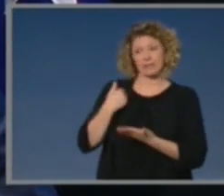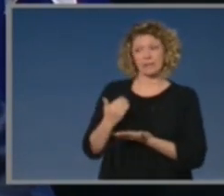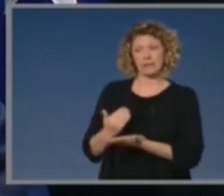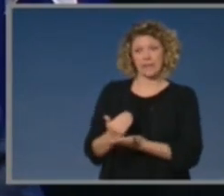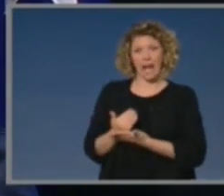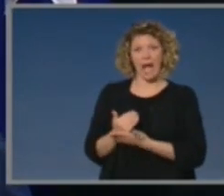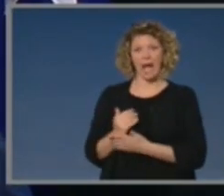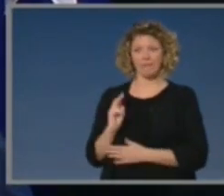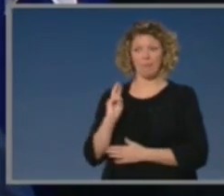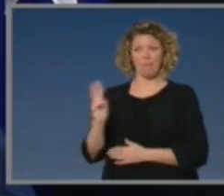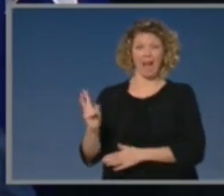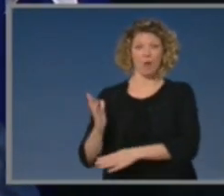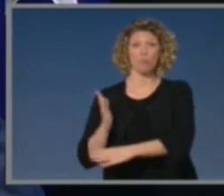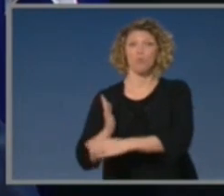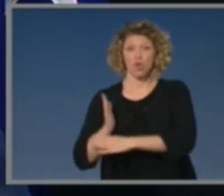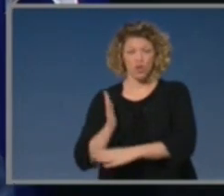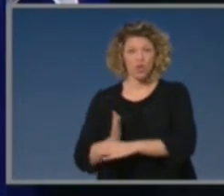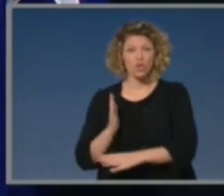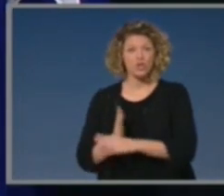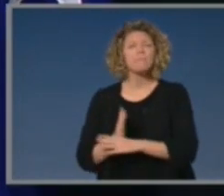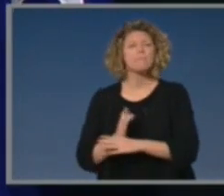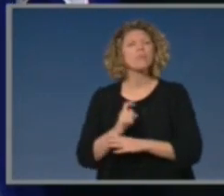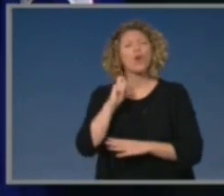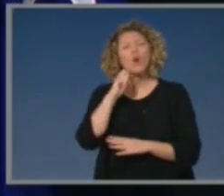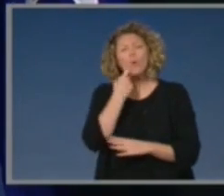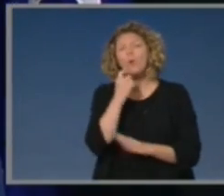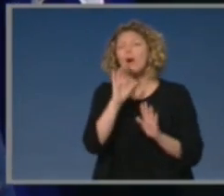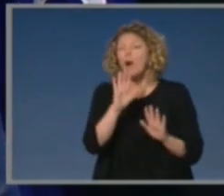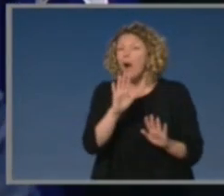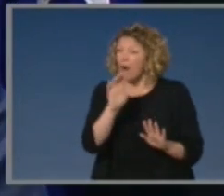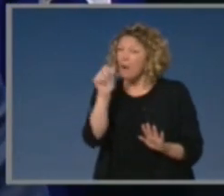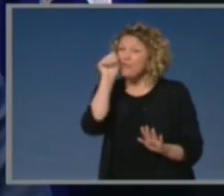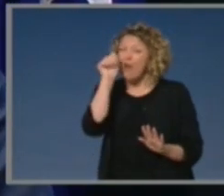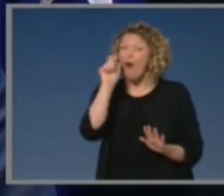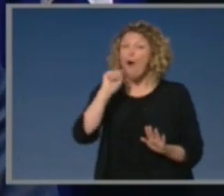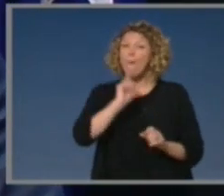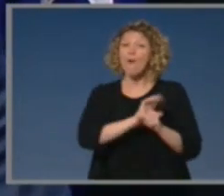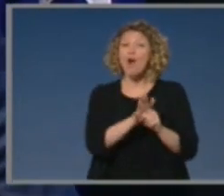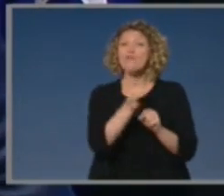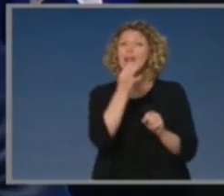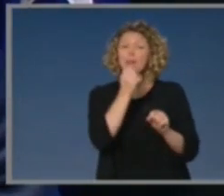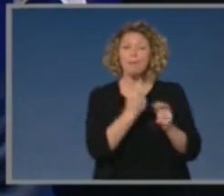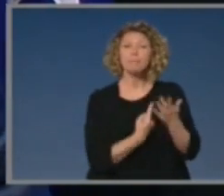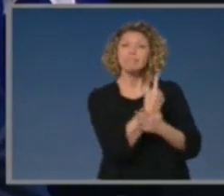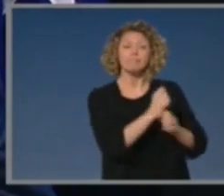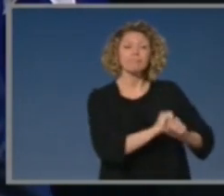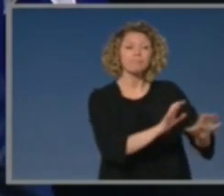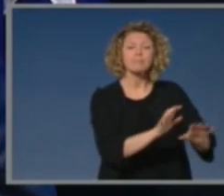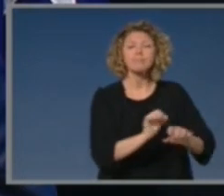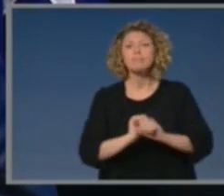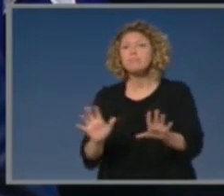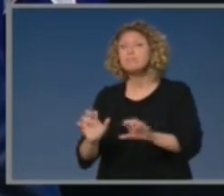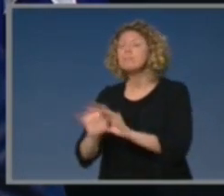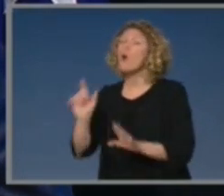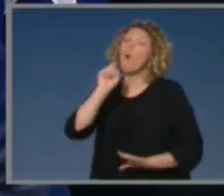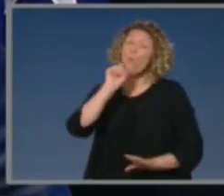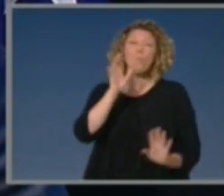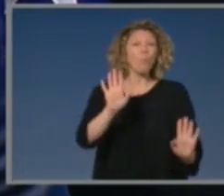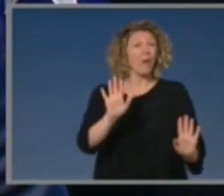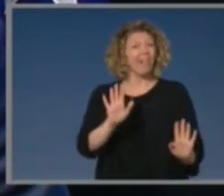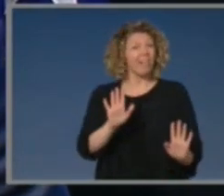ease some of these restrictions, of course you will see numbers increase in some areas. You will see outbreaks occur in other places. That's